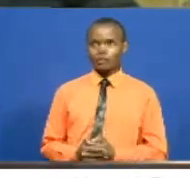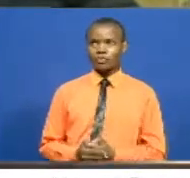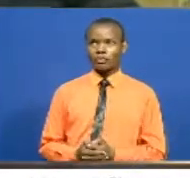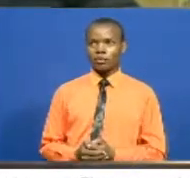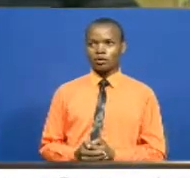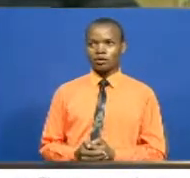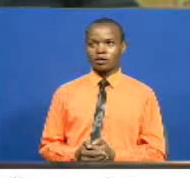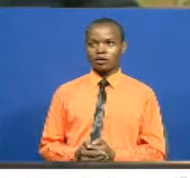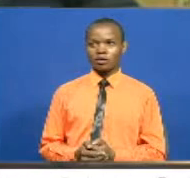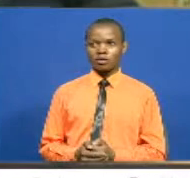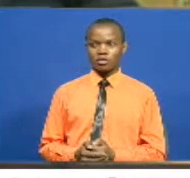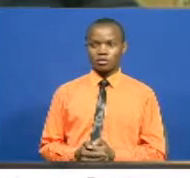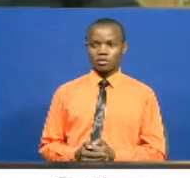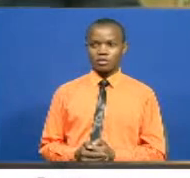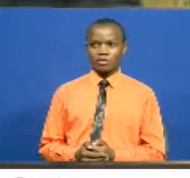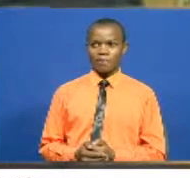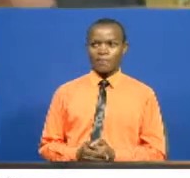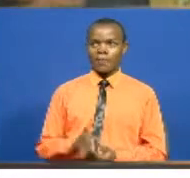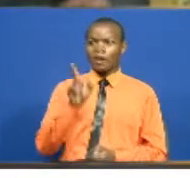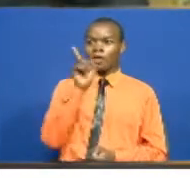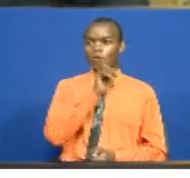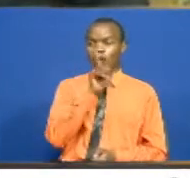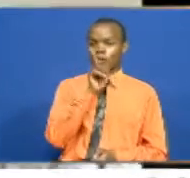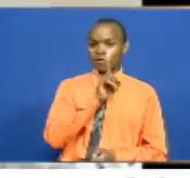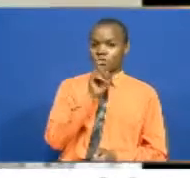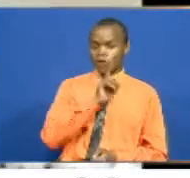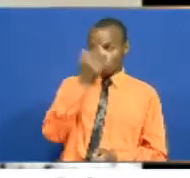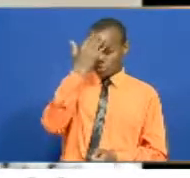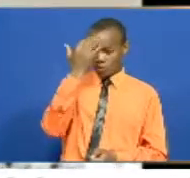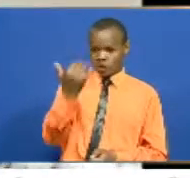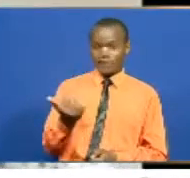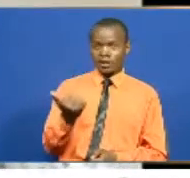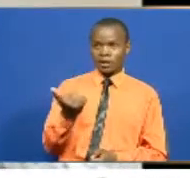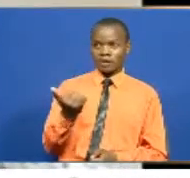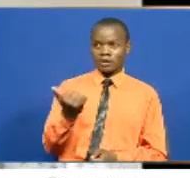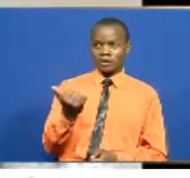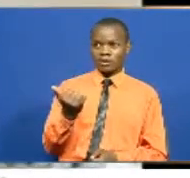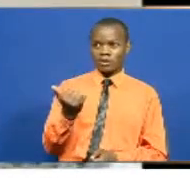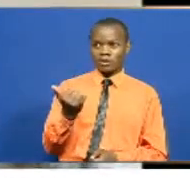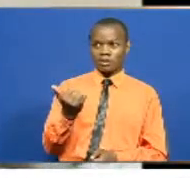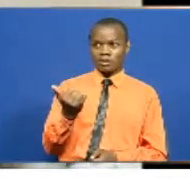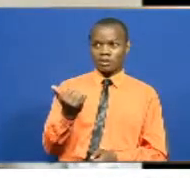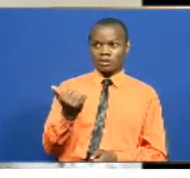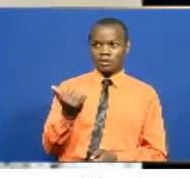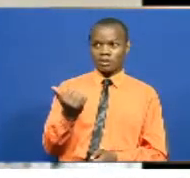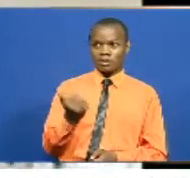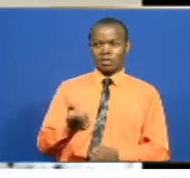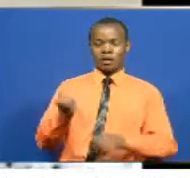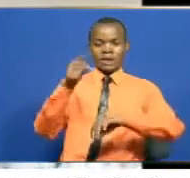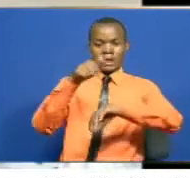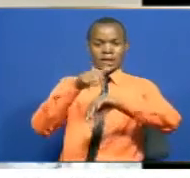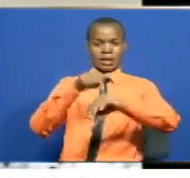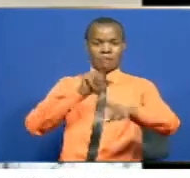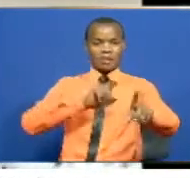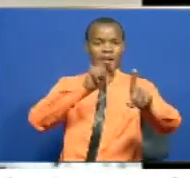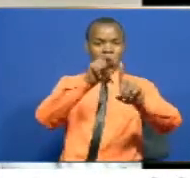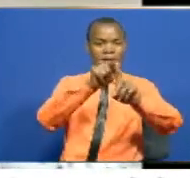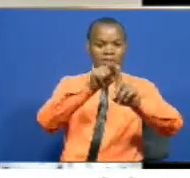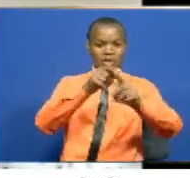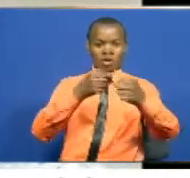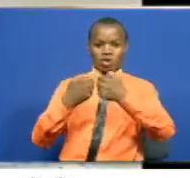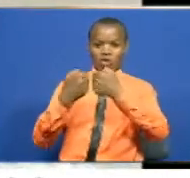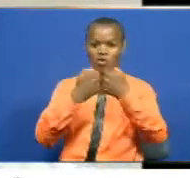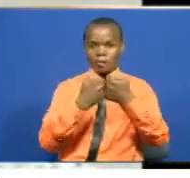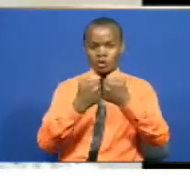That result, it was tough for us, because when we was looking for this competition, this